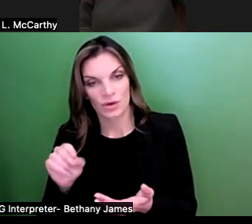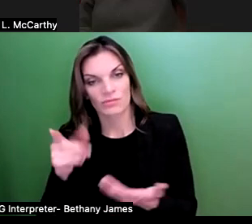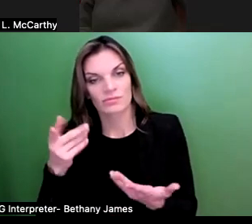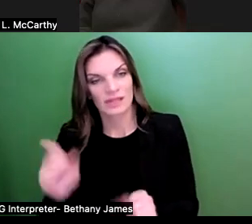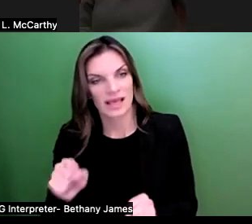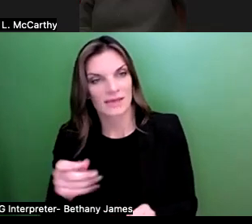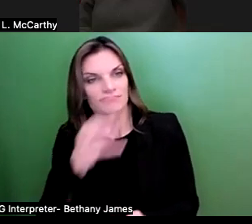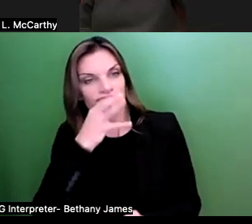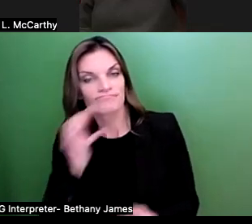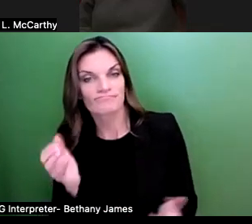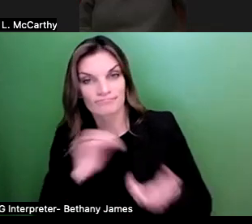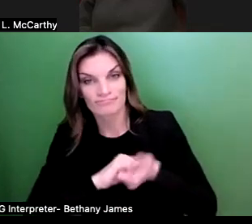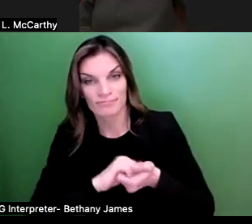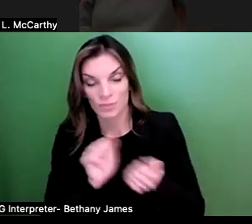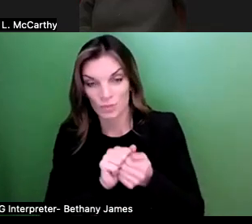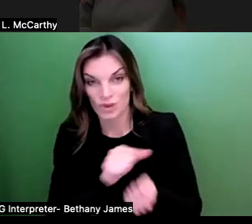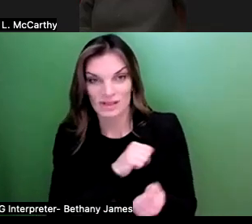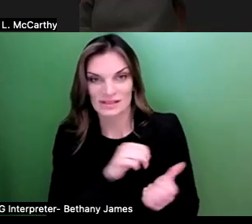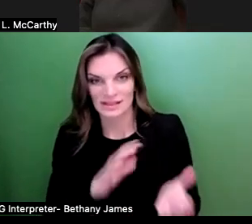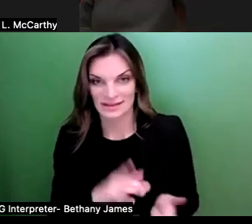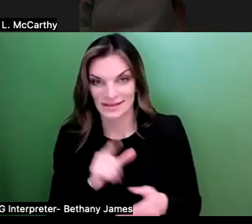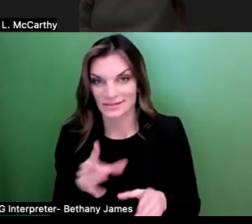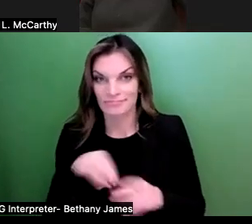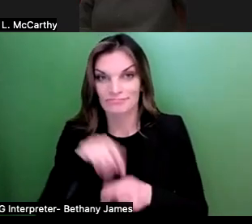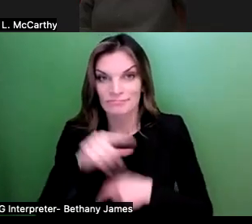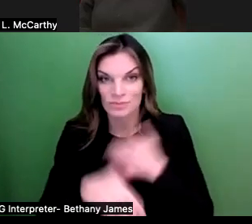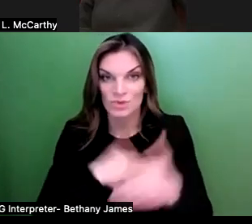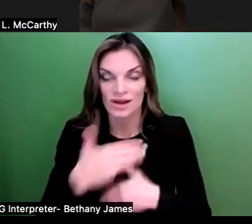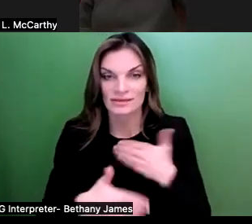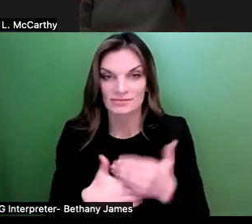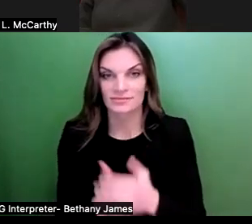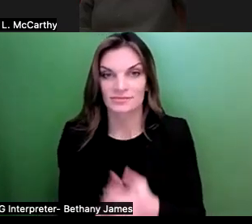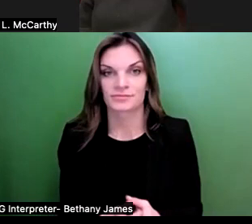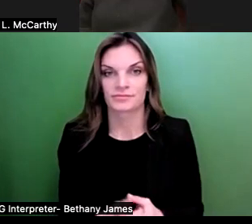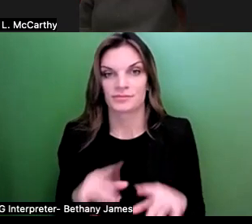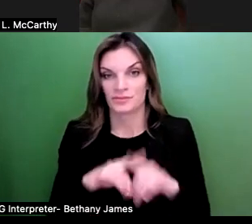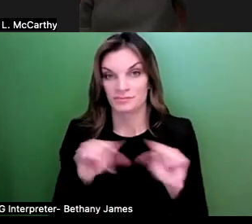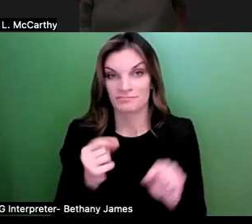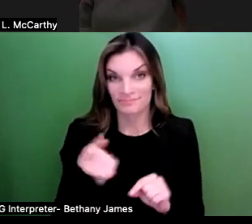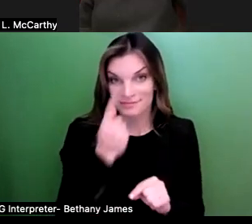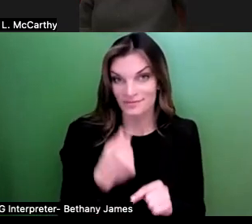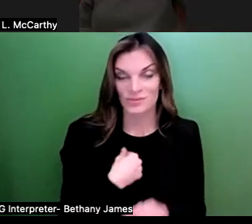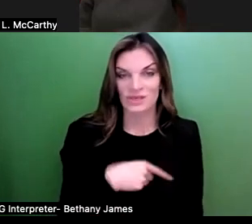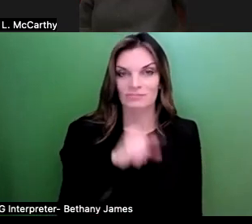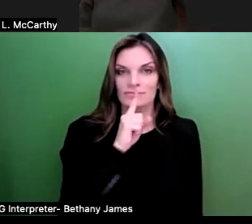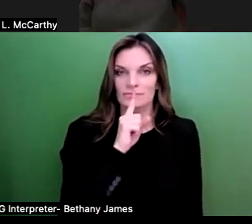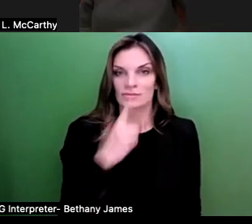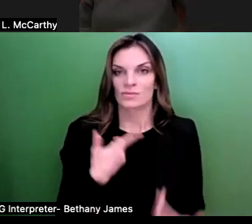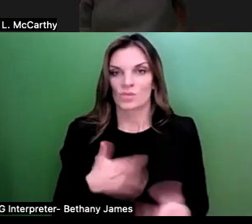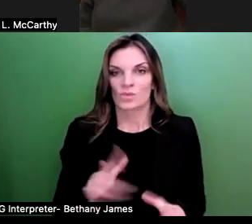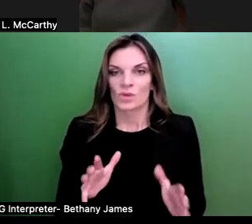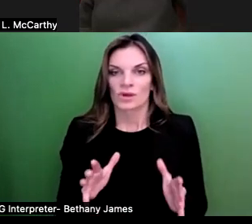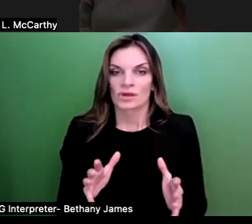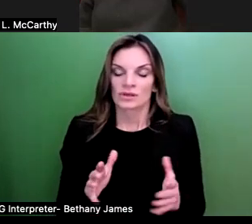citizens in this whole process as well. And we don't want to, and at the same time, we don't want to expend a lot